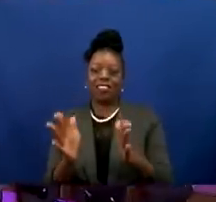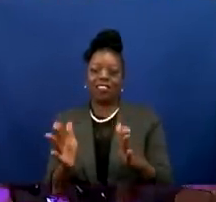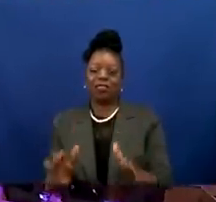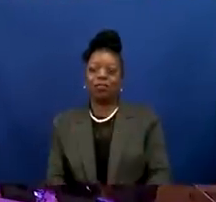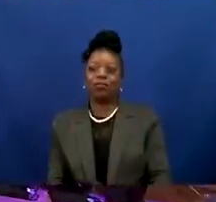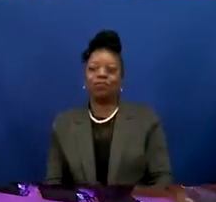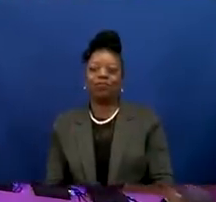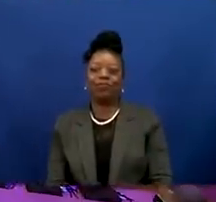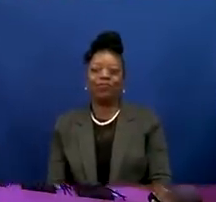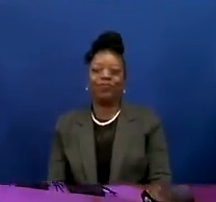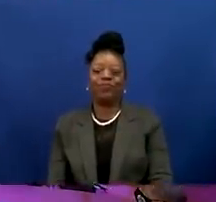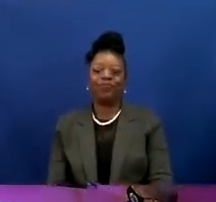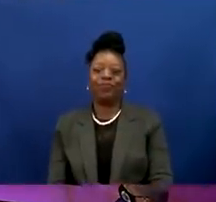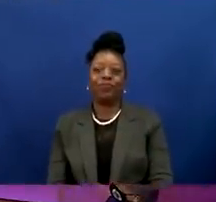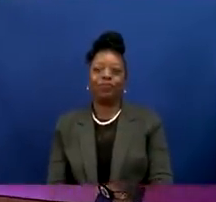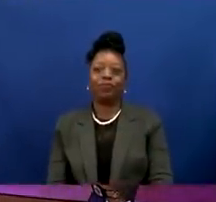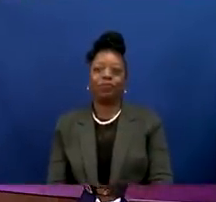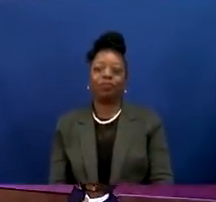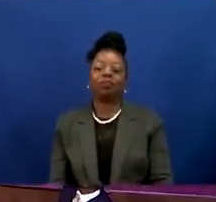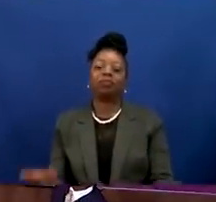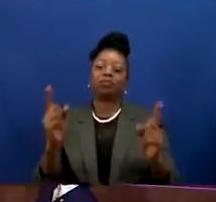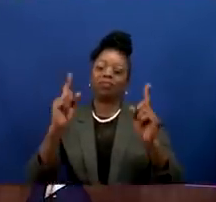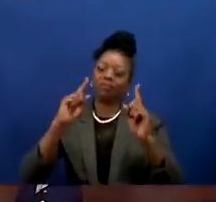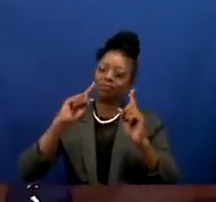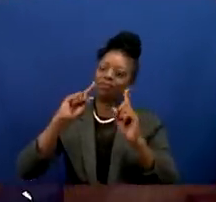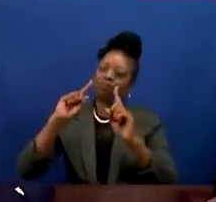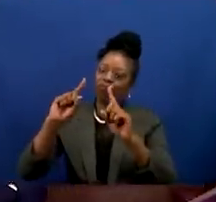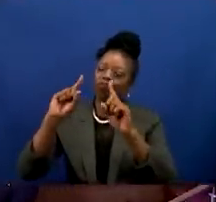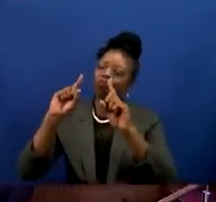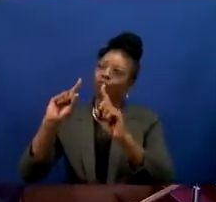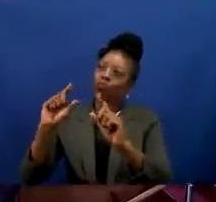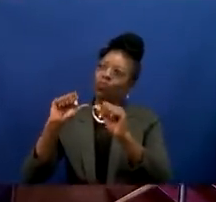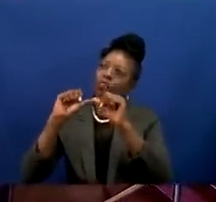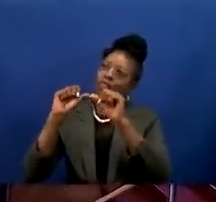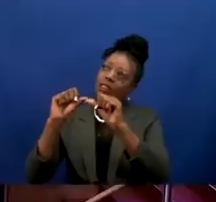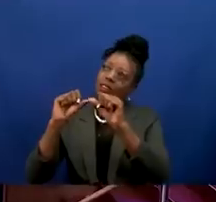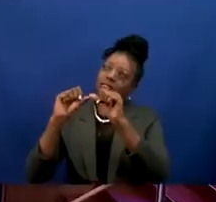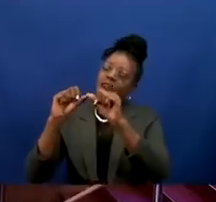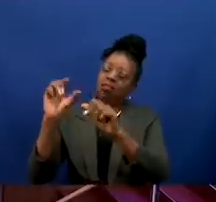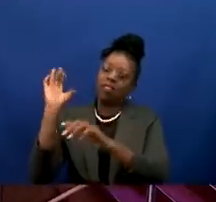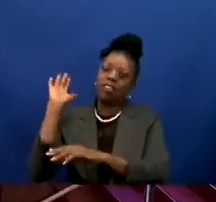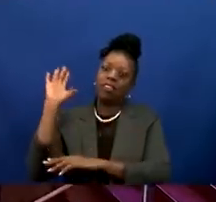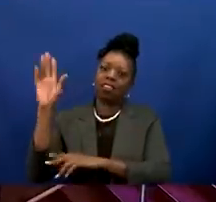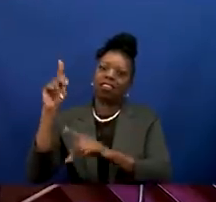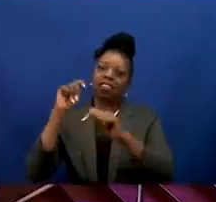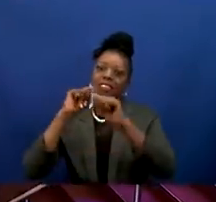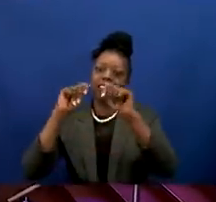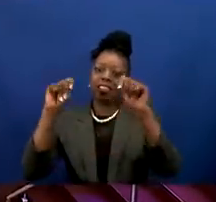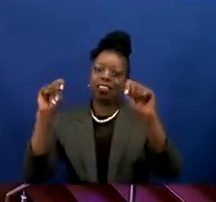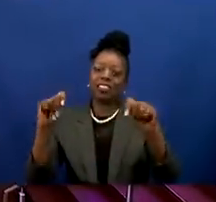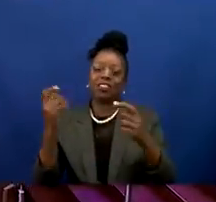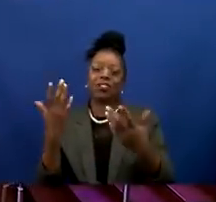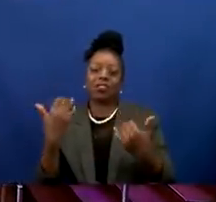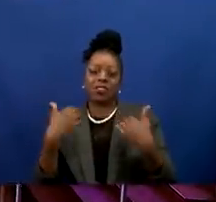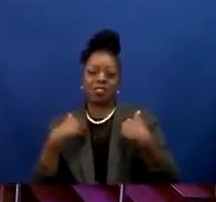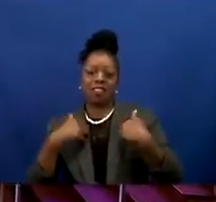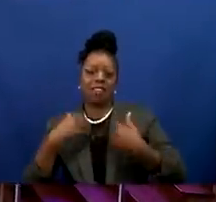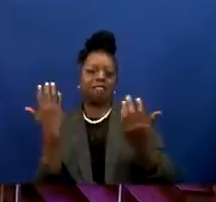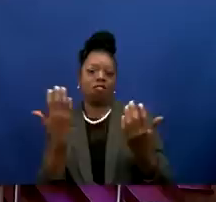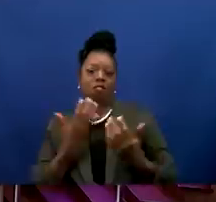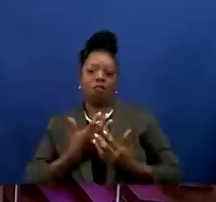Yes. Have a phenomenal week, my Father's